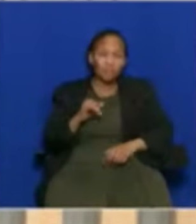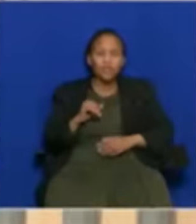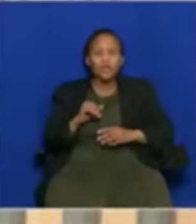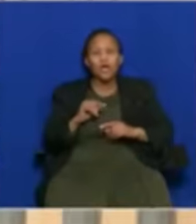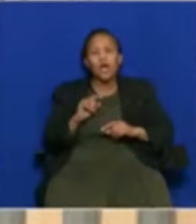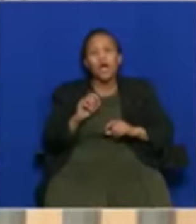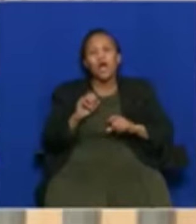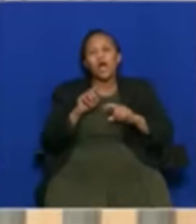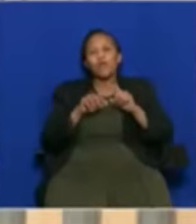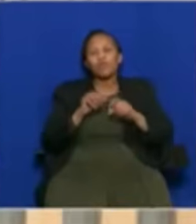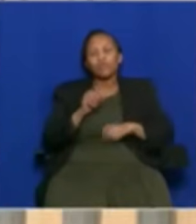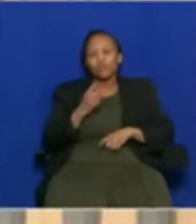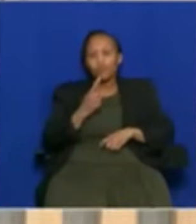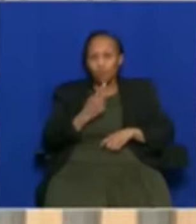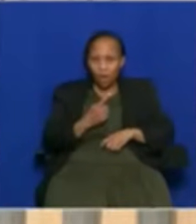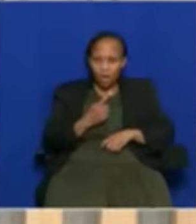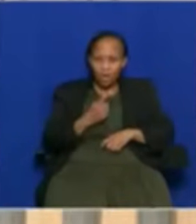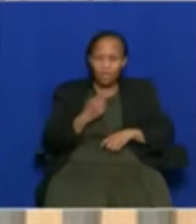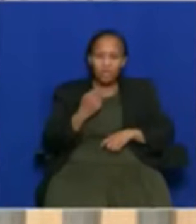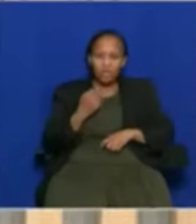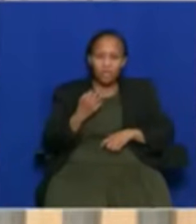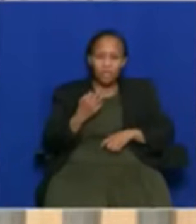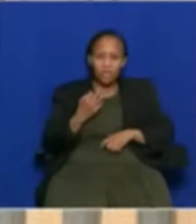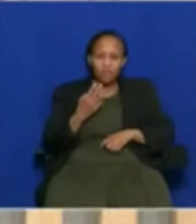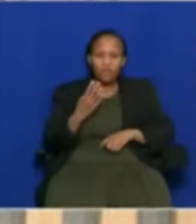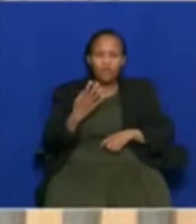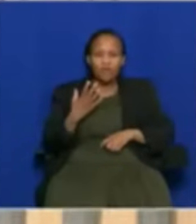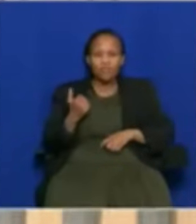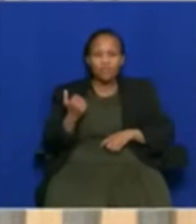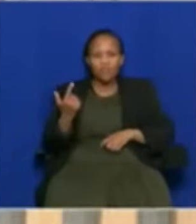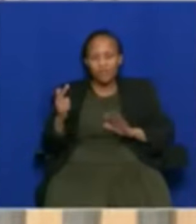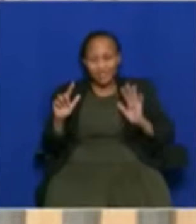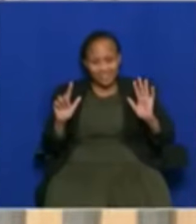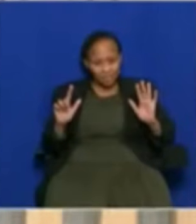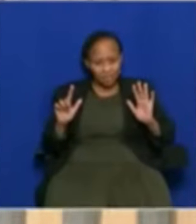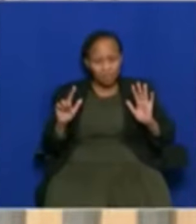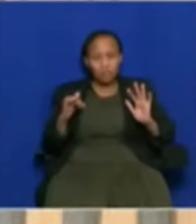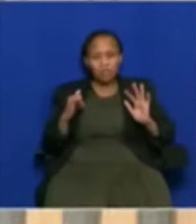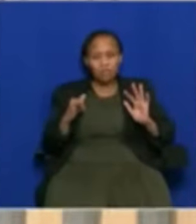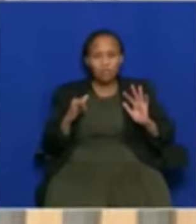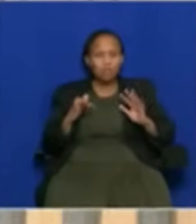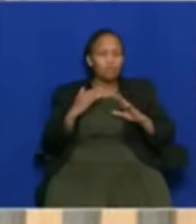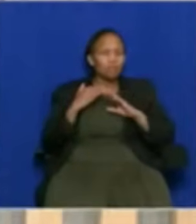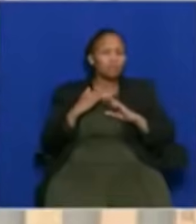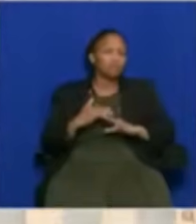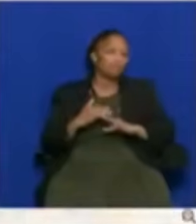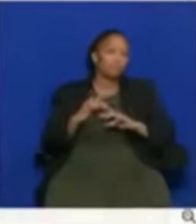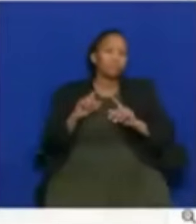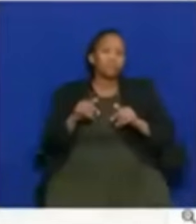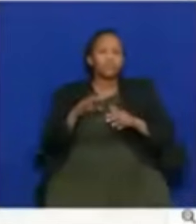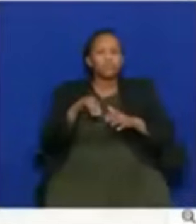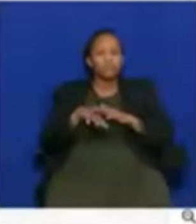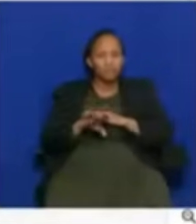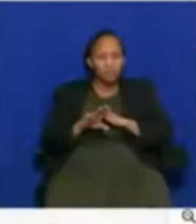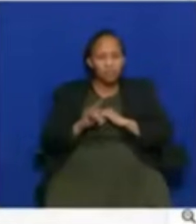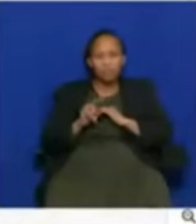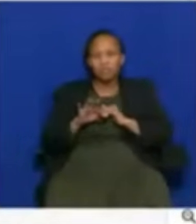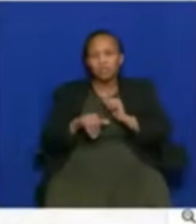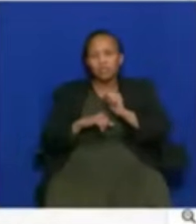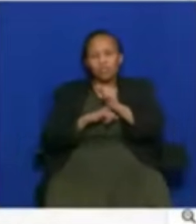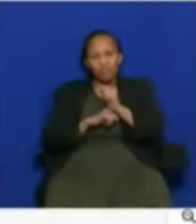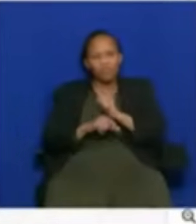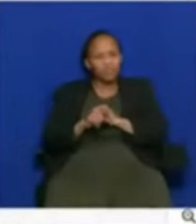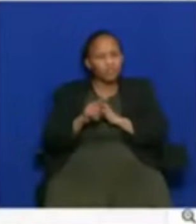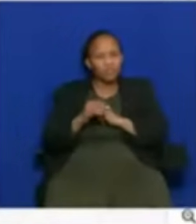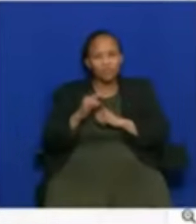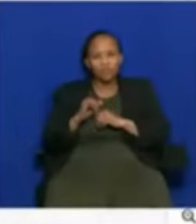5, 6, and 7 are prohibited from being at any premises of crime intelligence within the country RSA while the